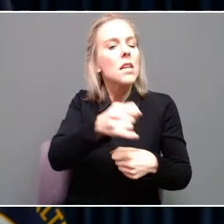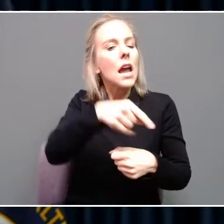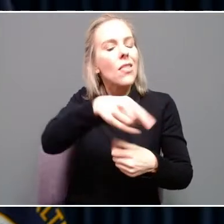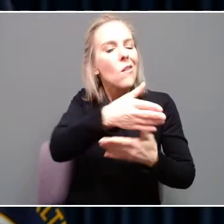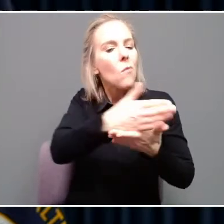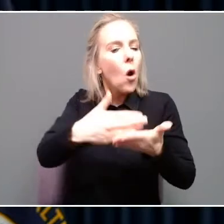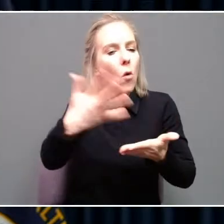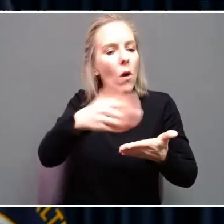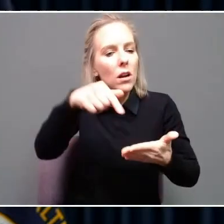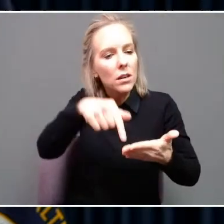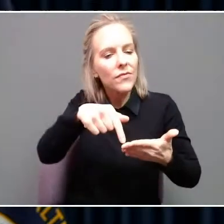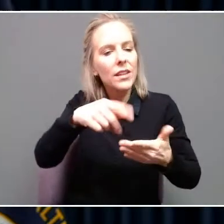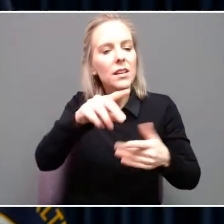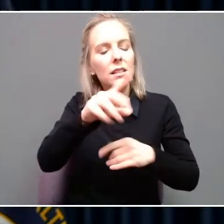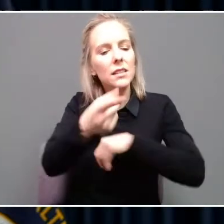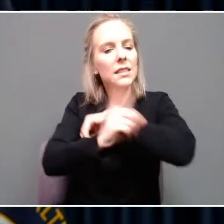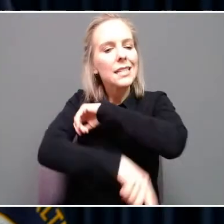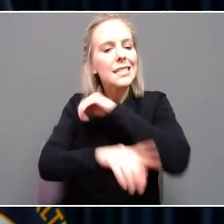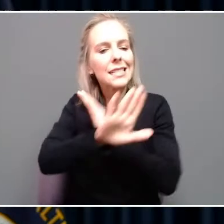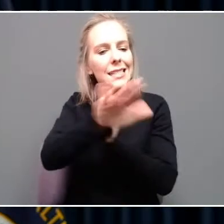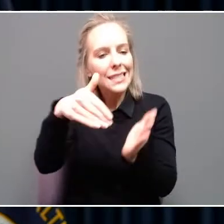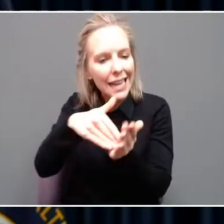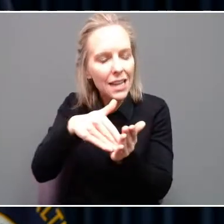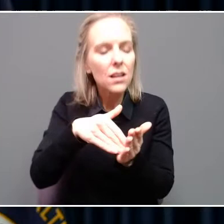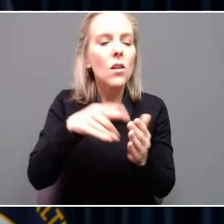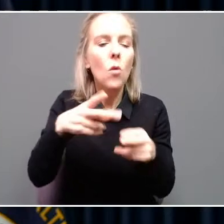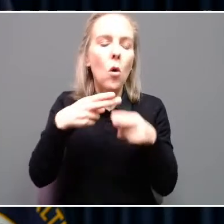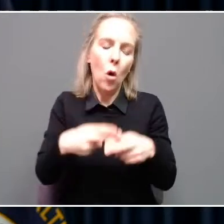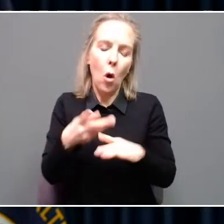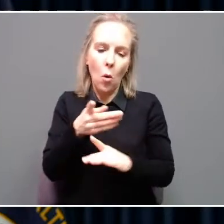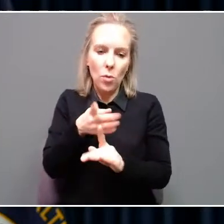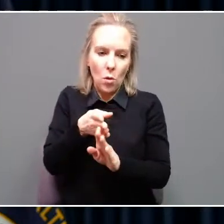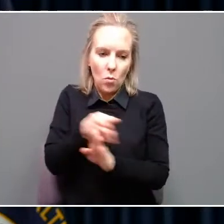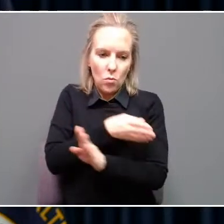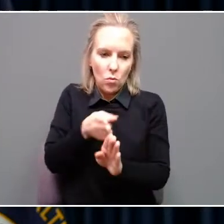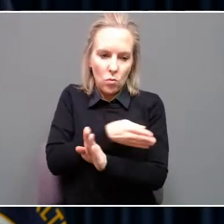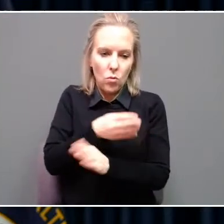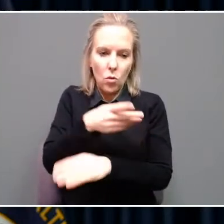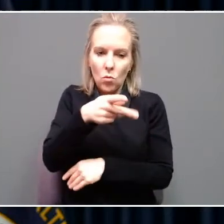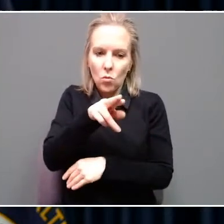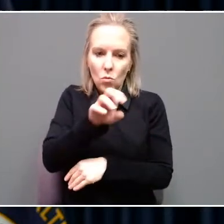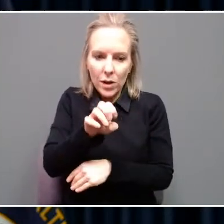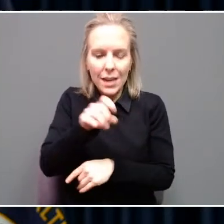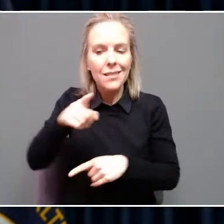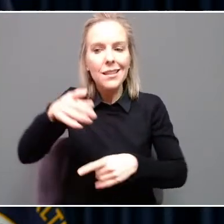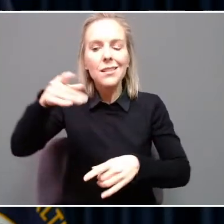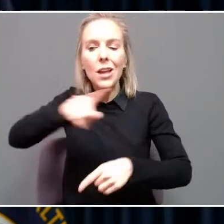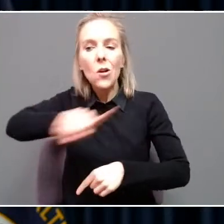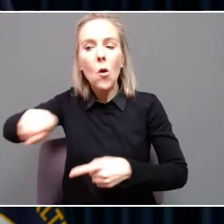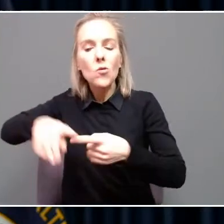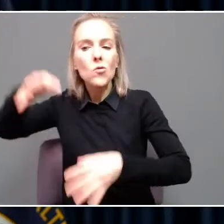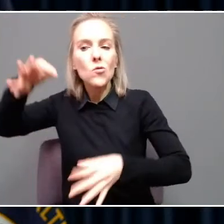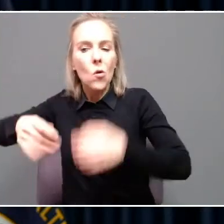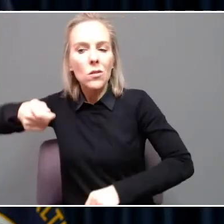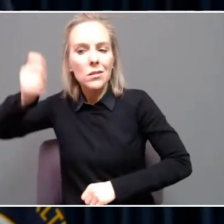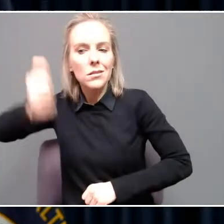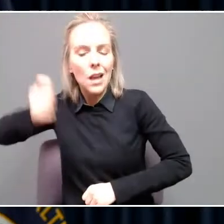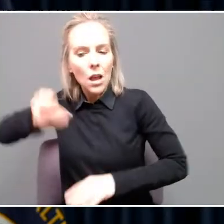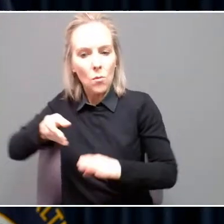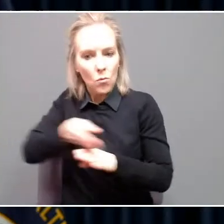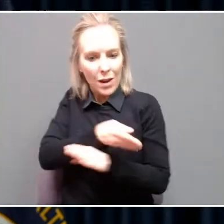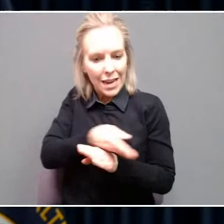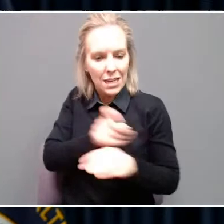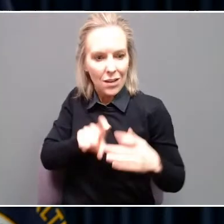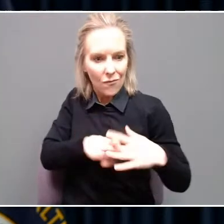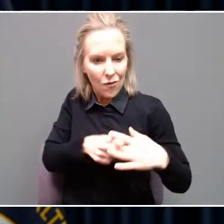detention centers and really pre-adjudication detention centers. That's where all of our challenges are. But just to show you